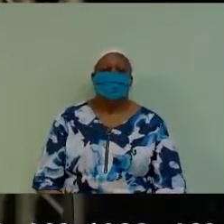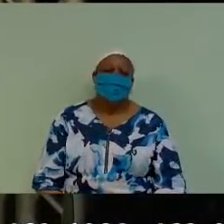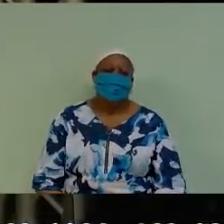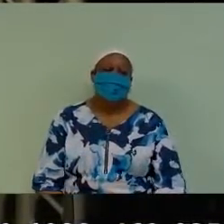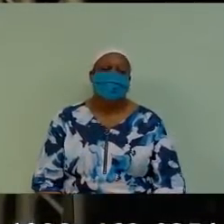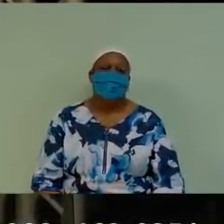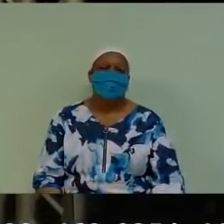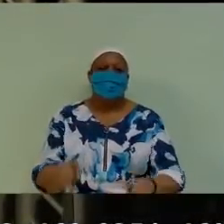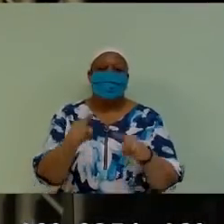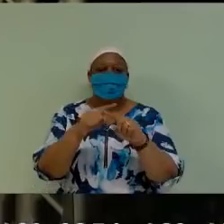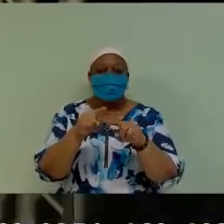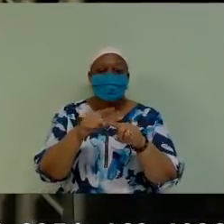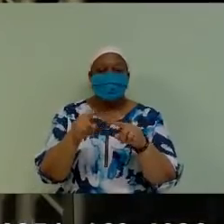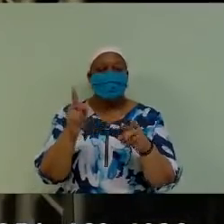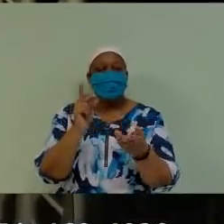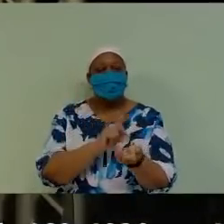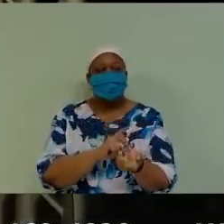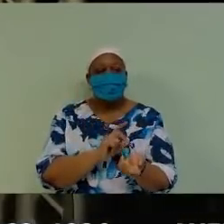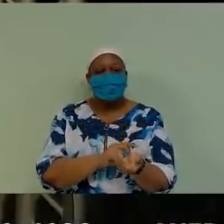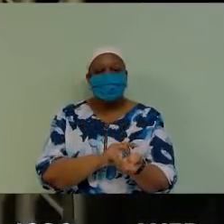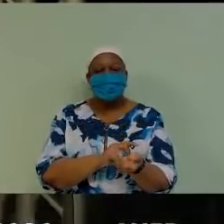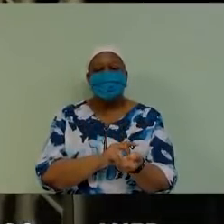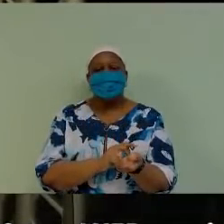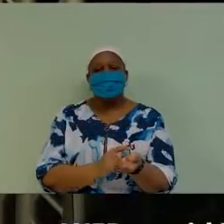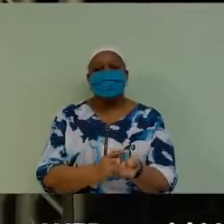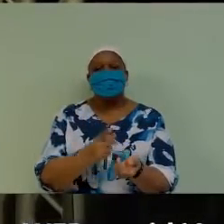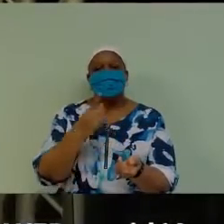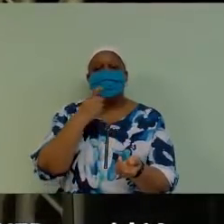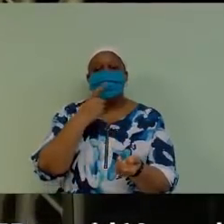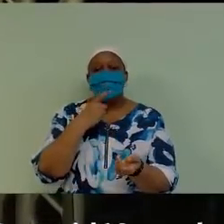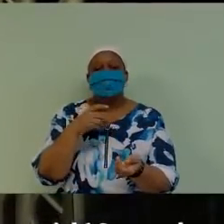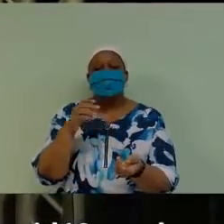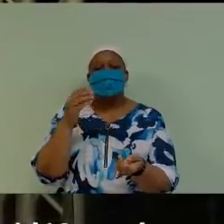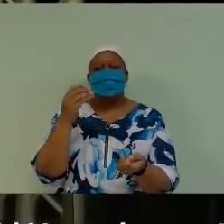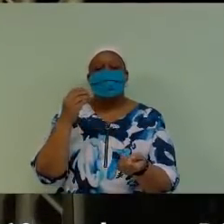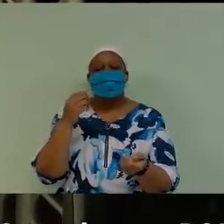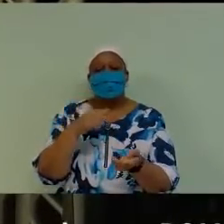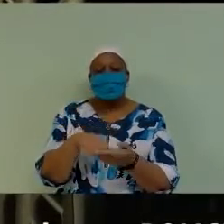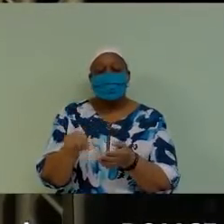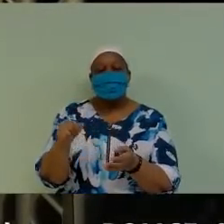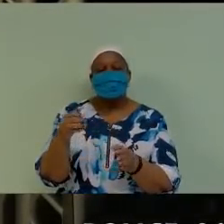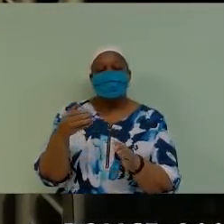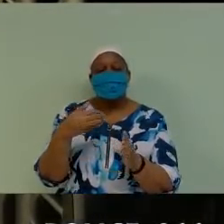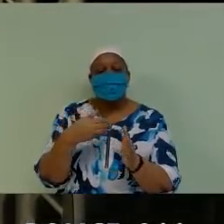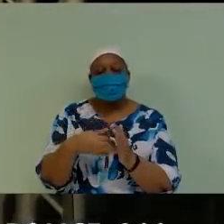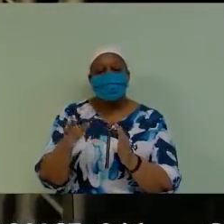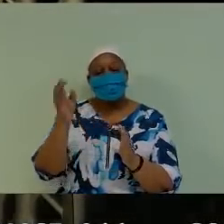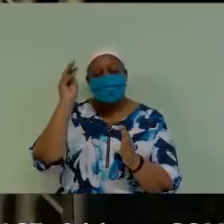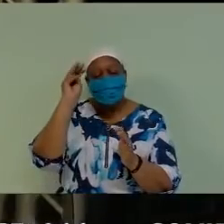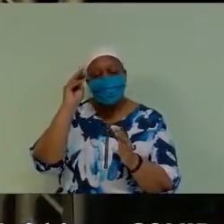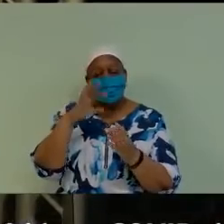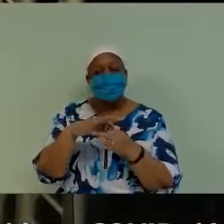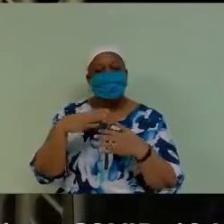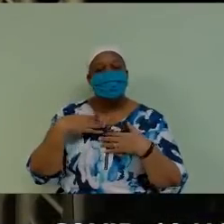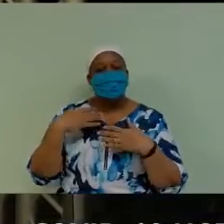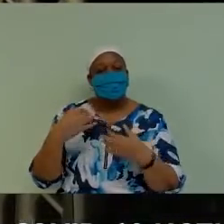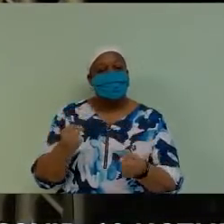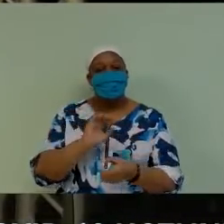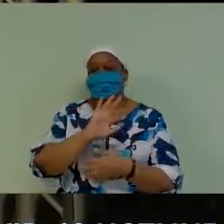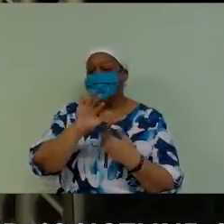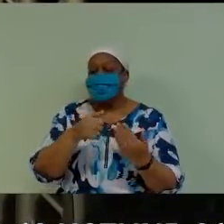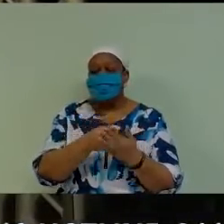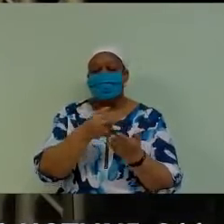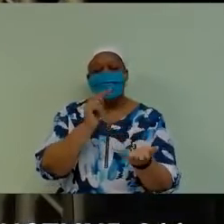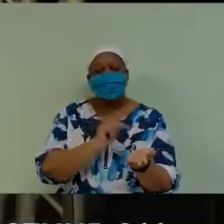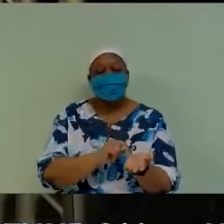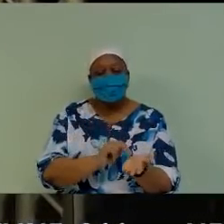of fact, every single doctor who is employed by the Ministry of Health is a part of the team. All of the